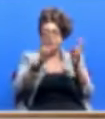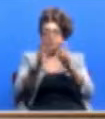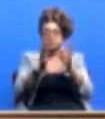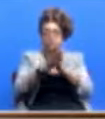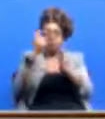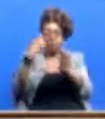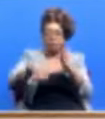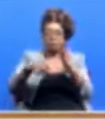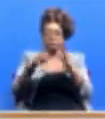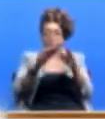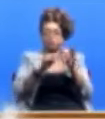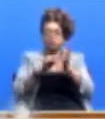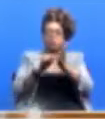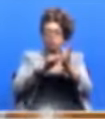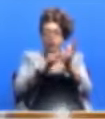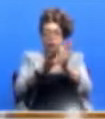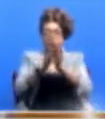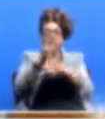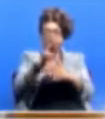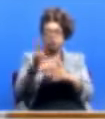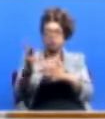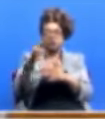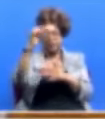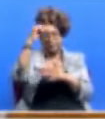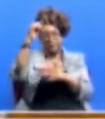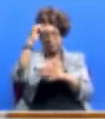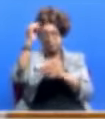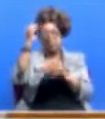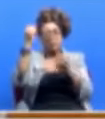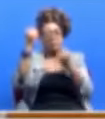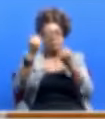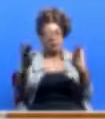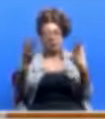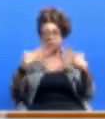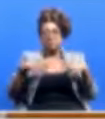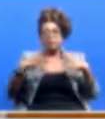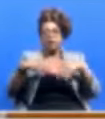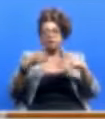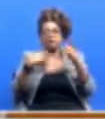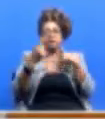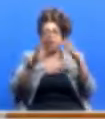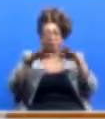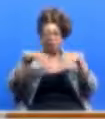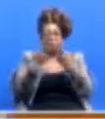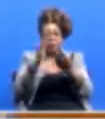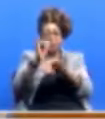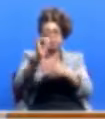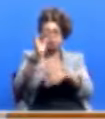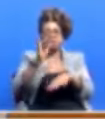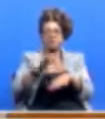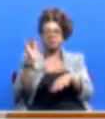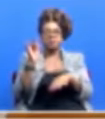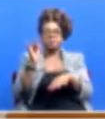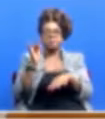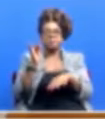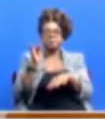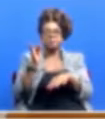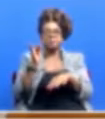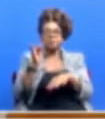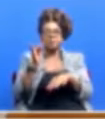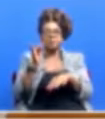by the Kenya Kwanza government. So many people have talked about high levels of taxation. The worry of us is